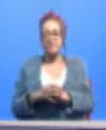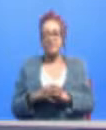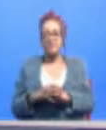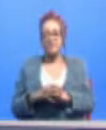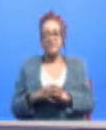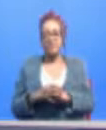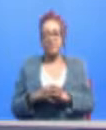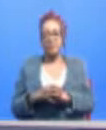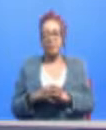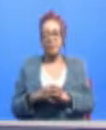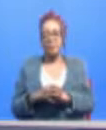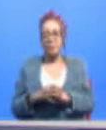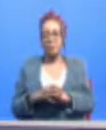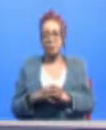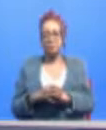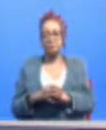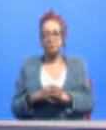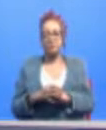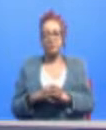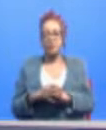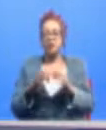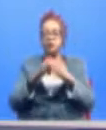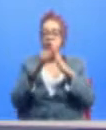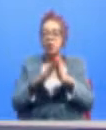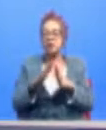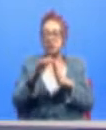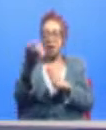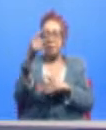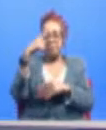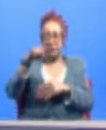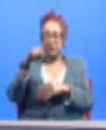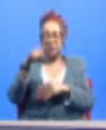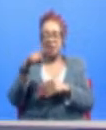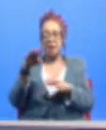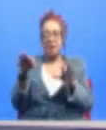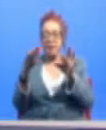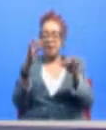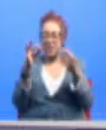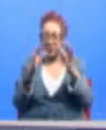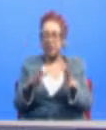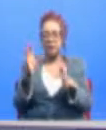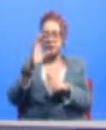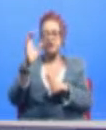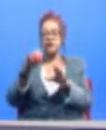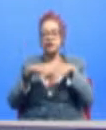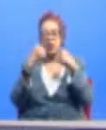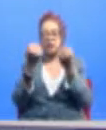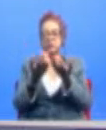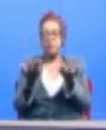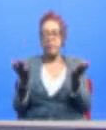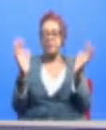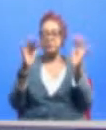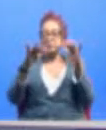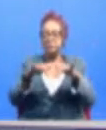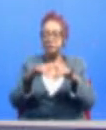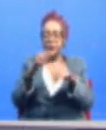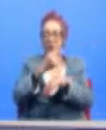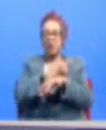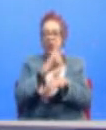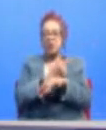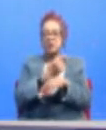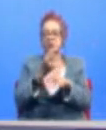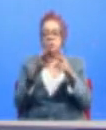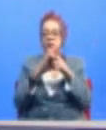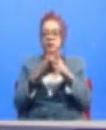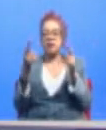In business tonight, scholars, policy analysts, think tanks and civil society groups have converged in Accra, Ghana to step up calls